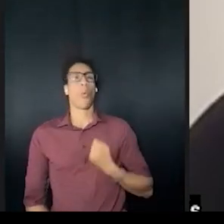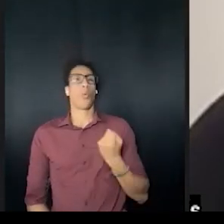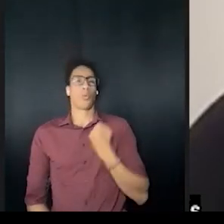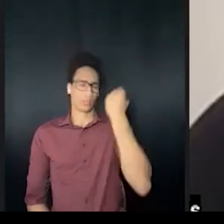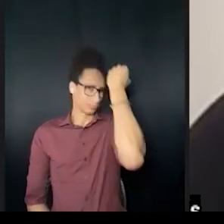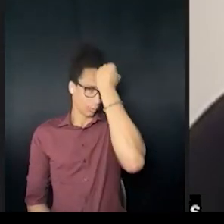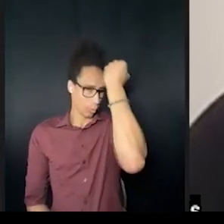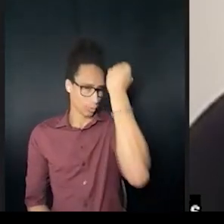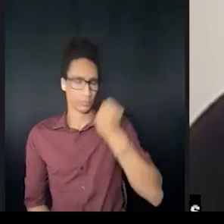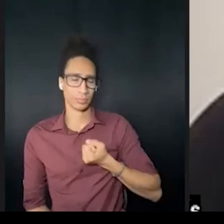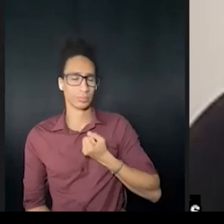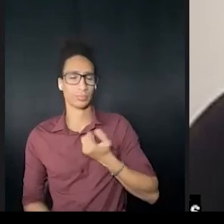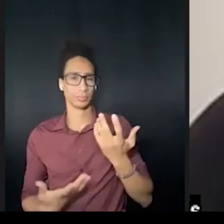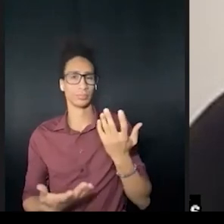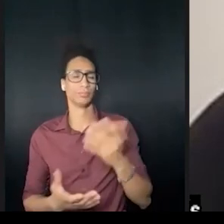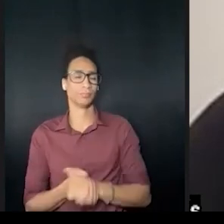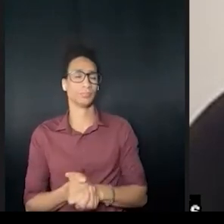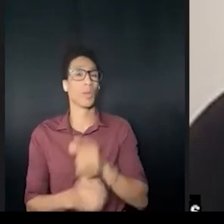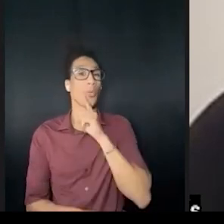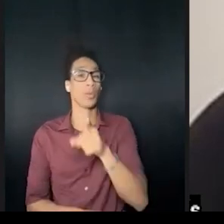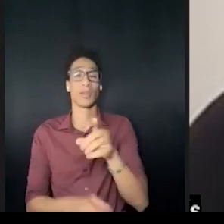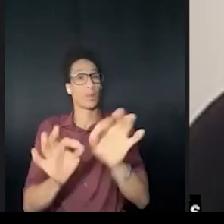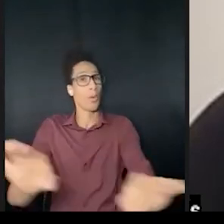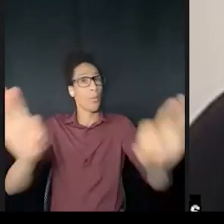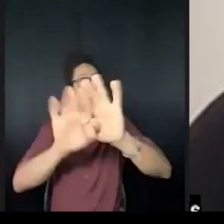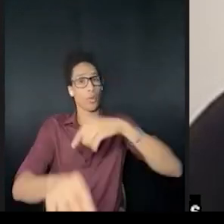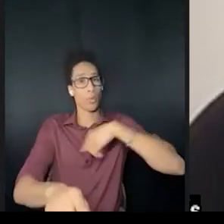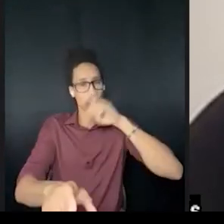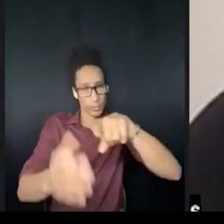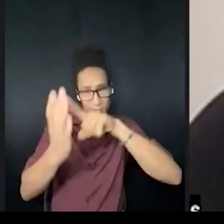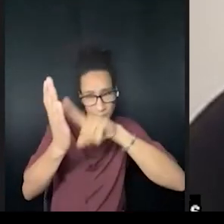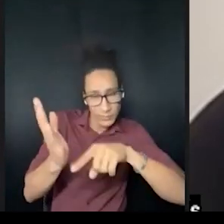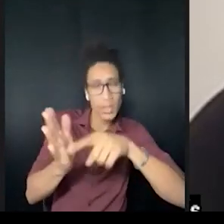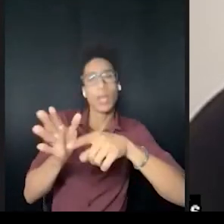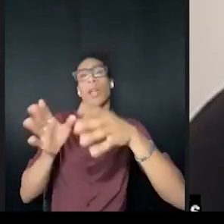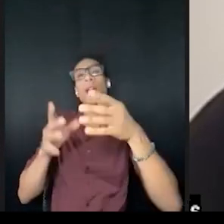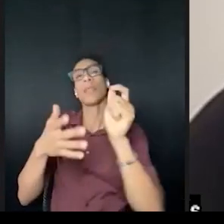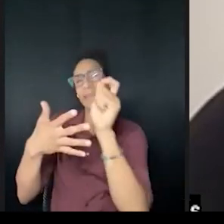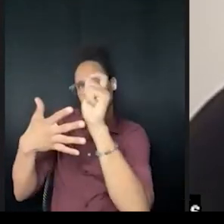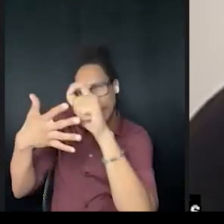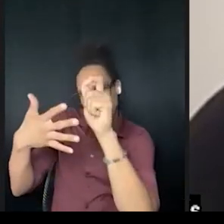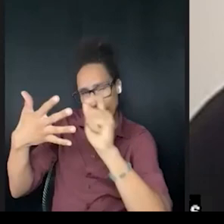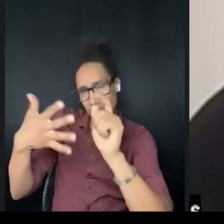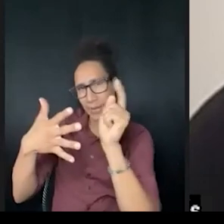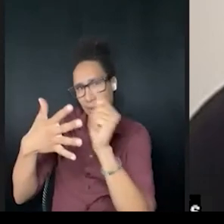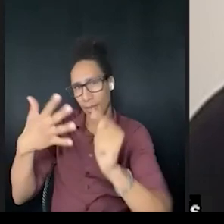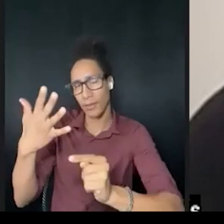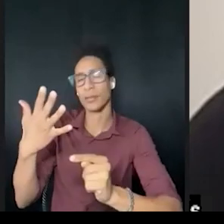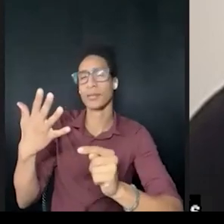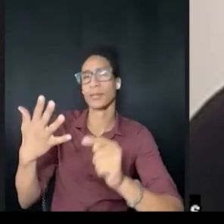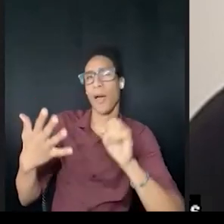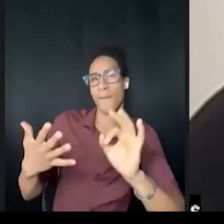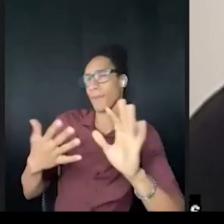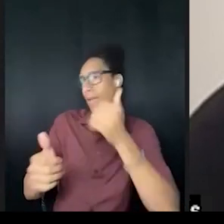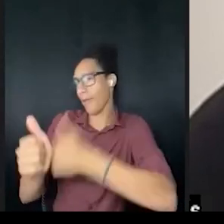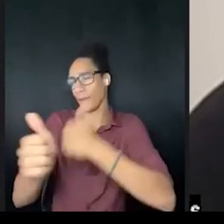I think it's all in the details of people's experiences. Like, we can't just rest on our own ideas. Like, I feel like